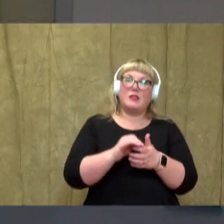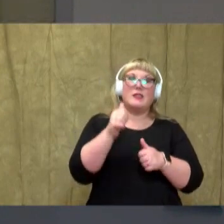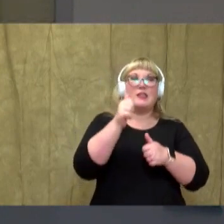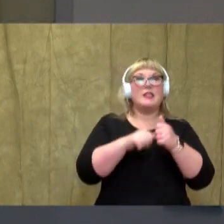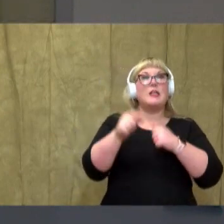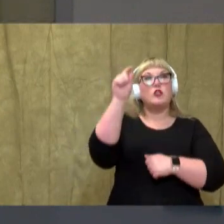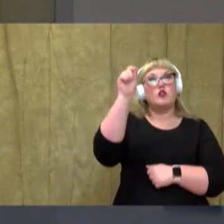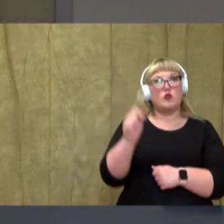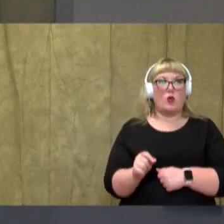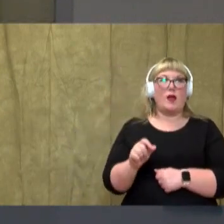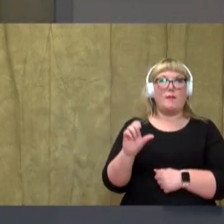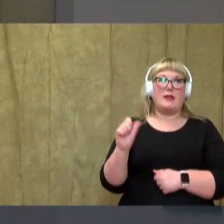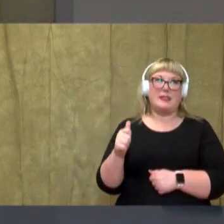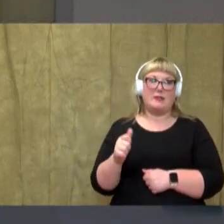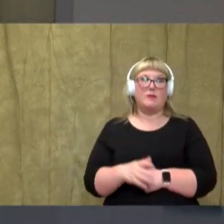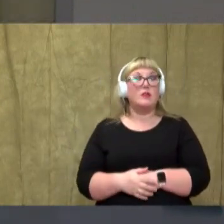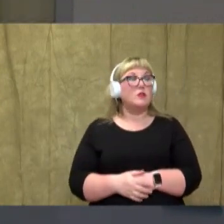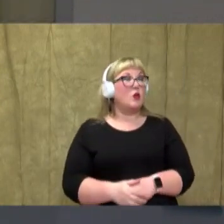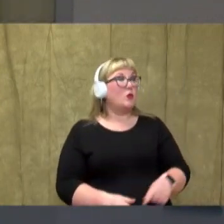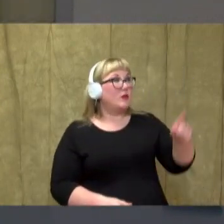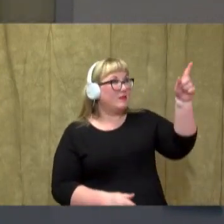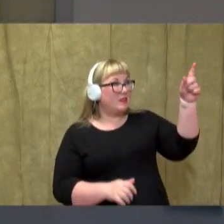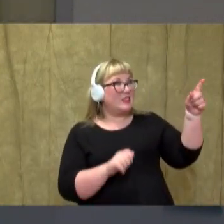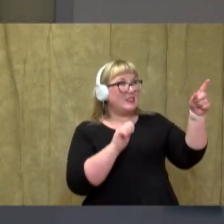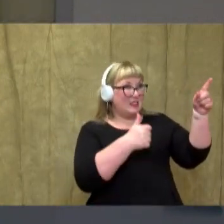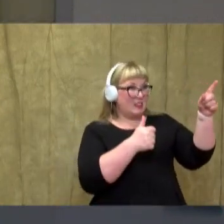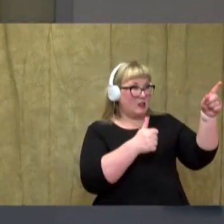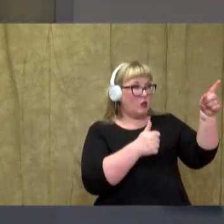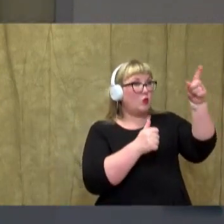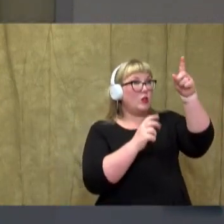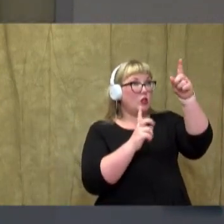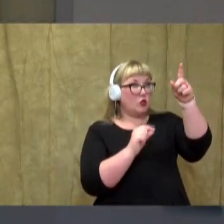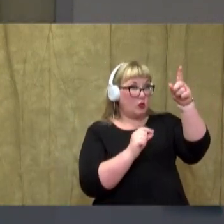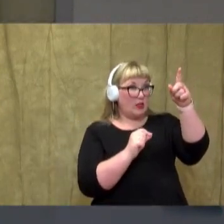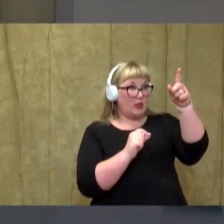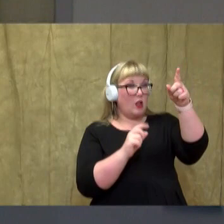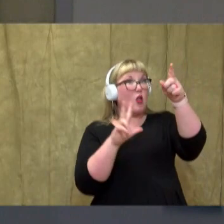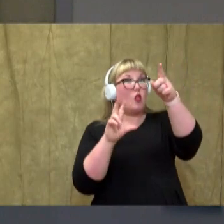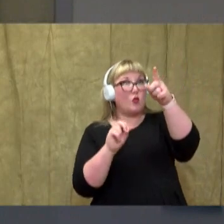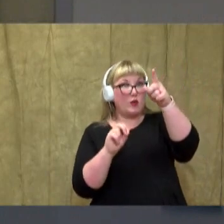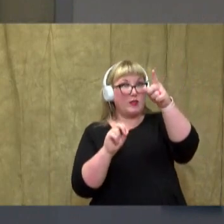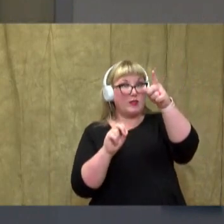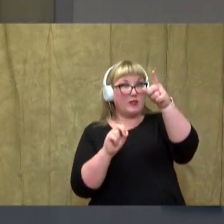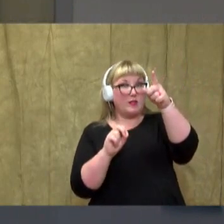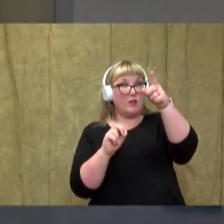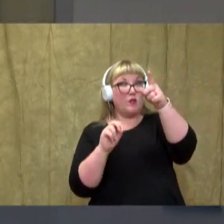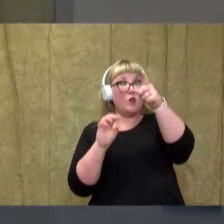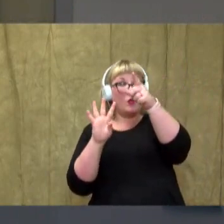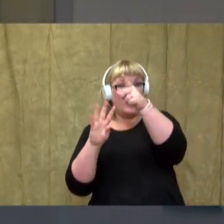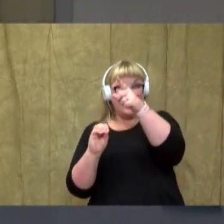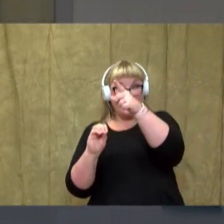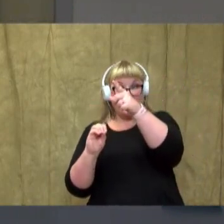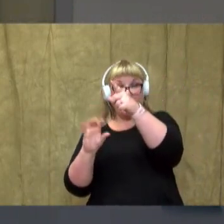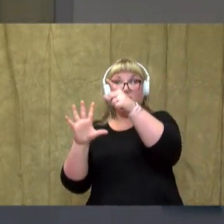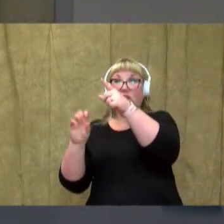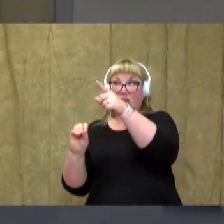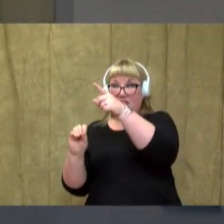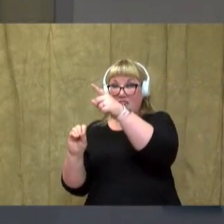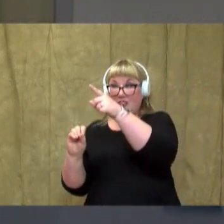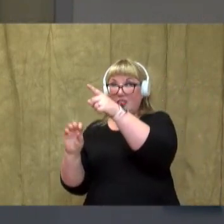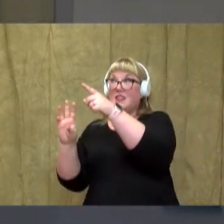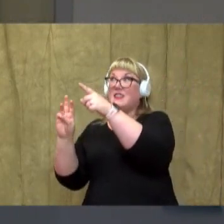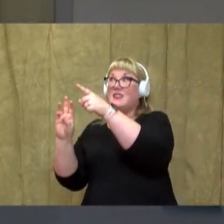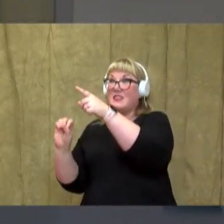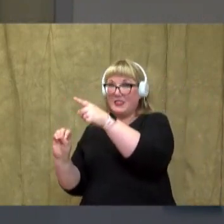rod by 10. 10, 20, 30, 40,